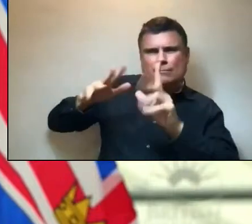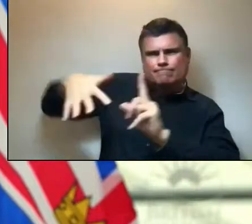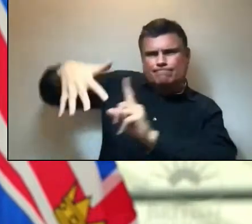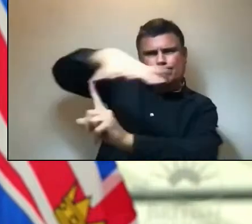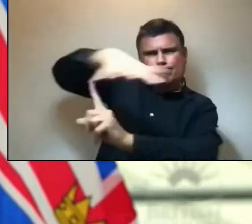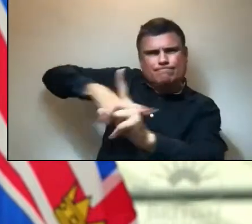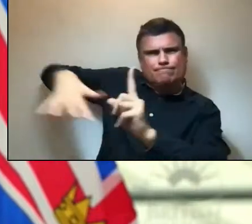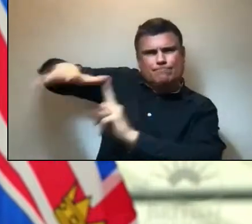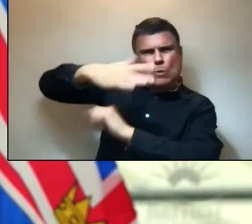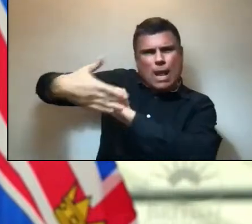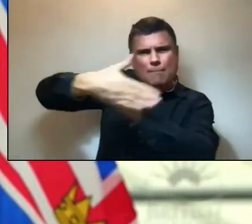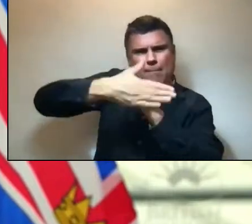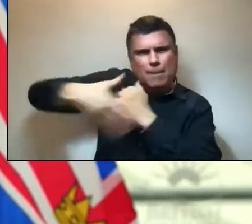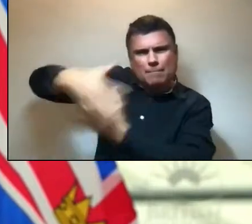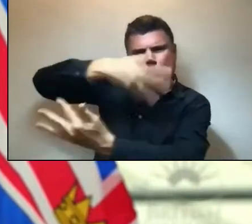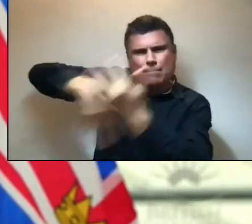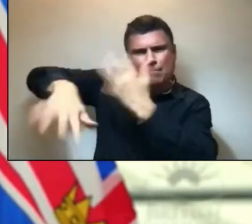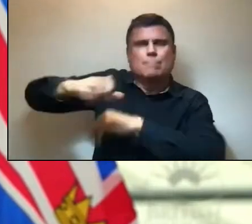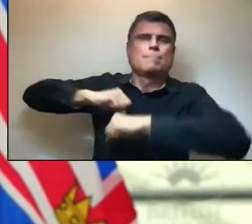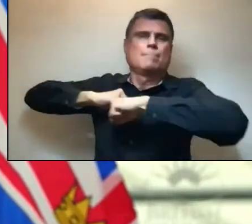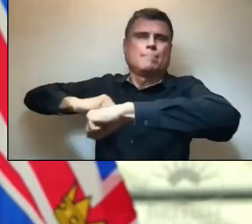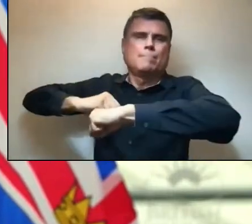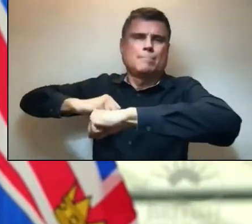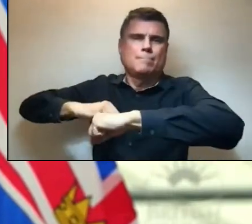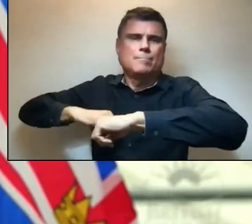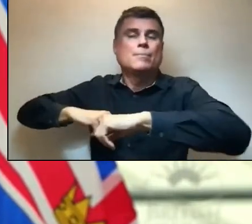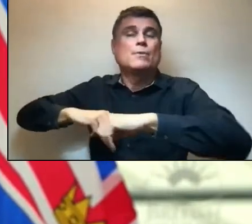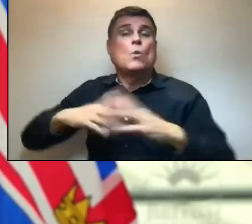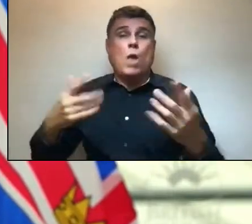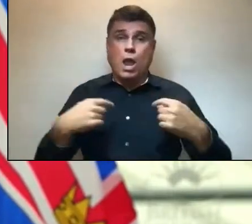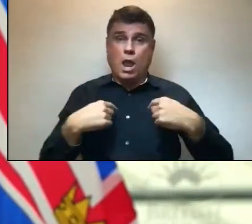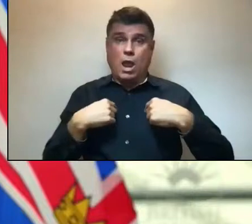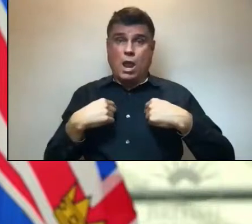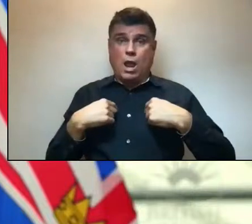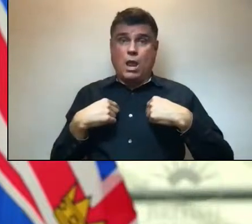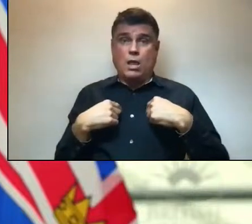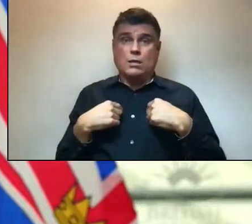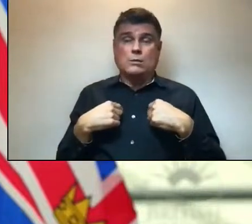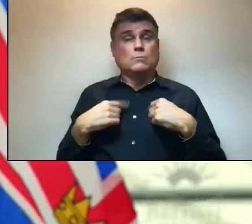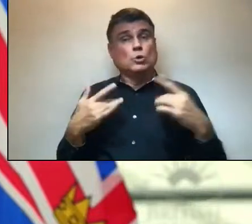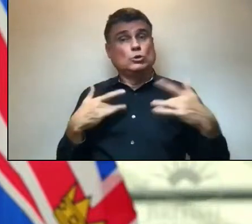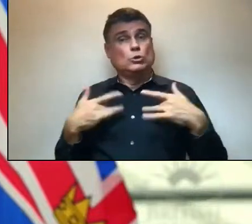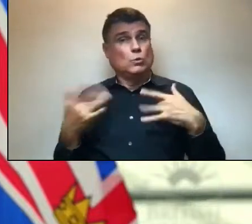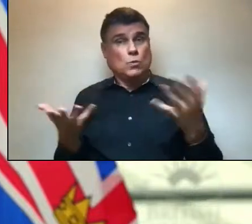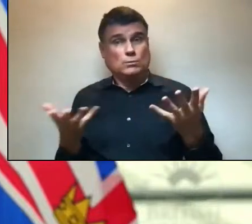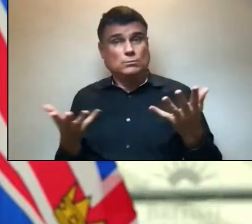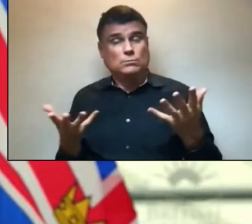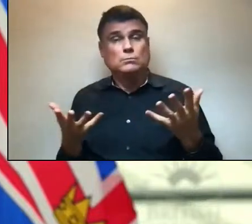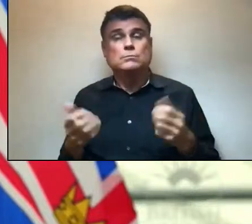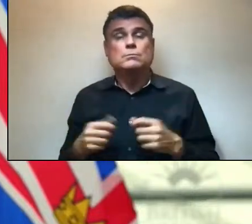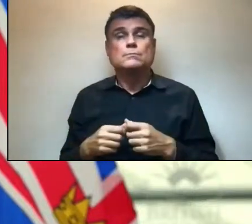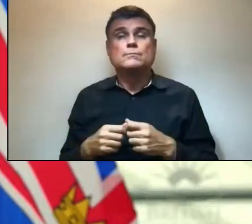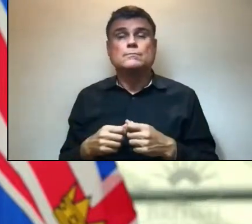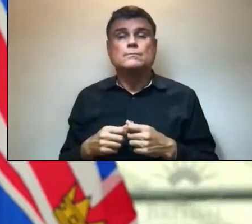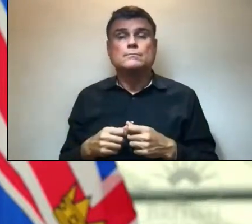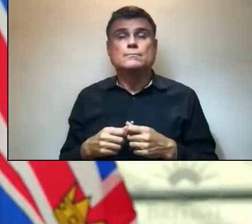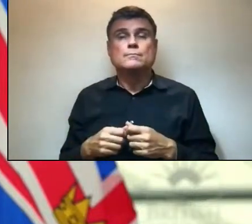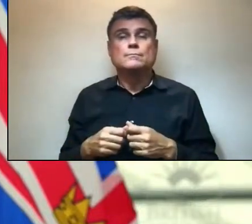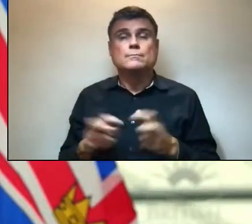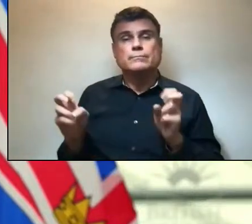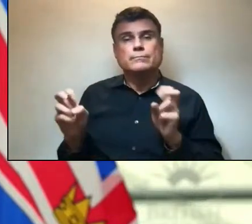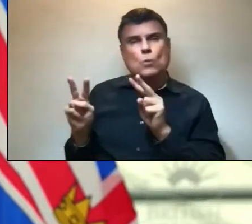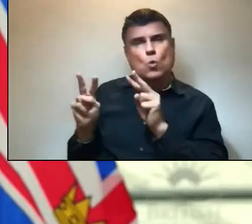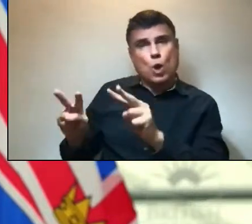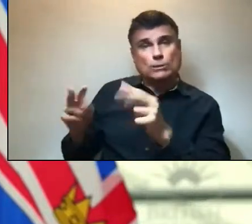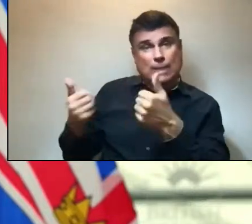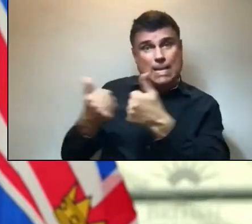The things that I'm concerned about, are the watching the games, and we know that the measures that are in place. And